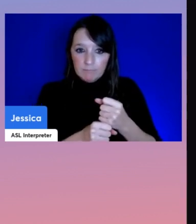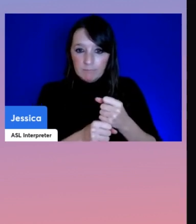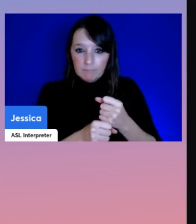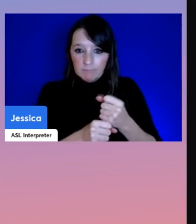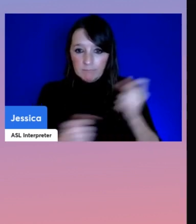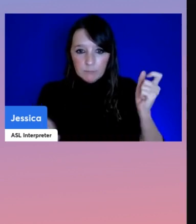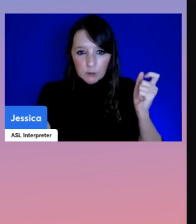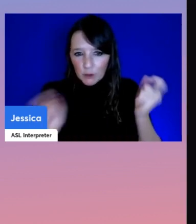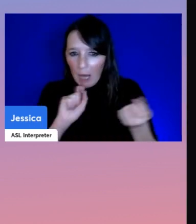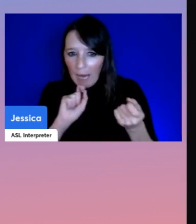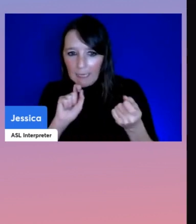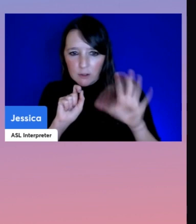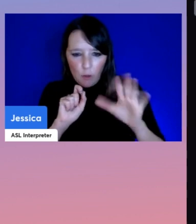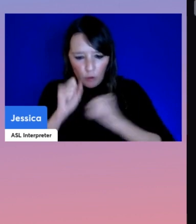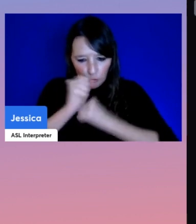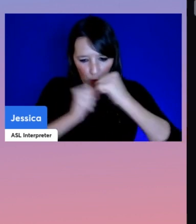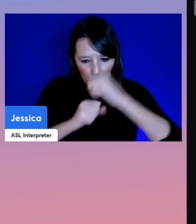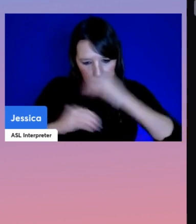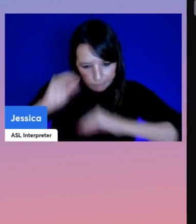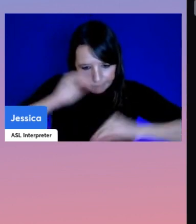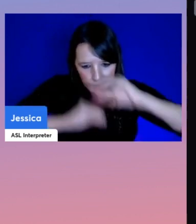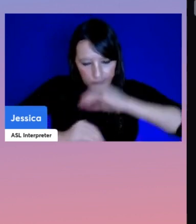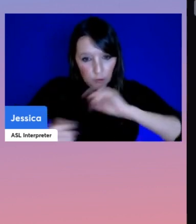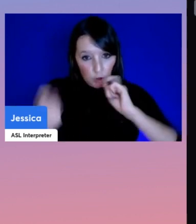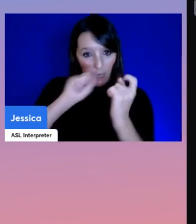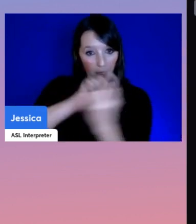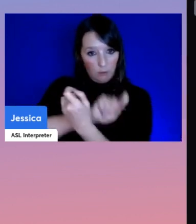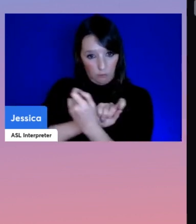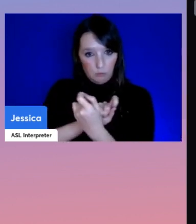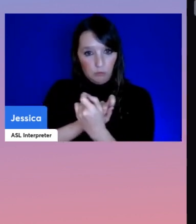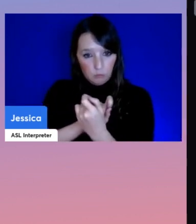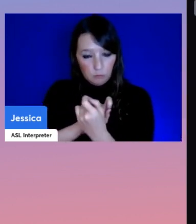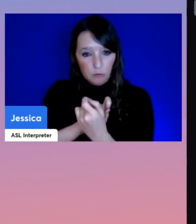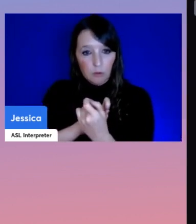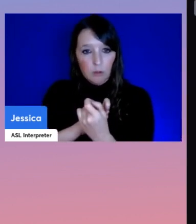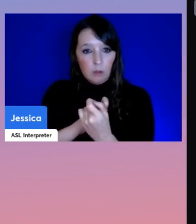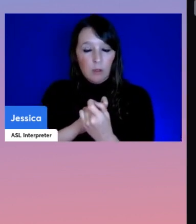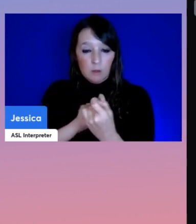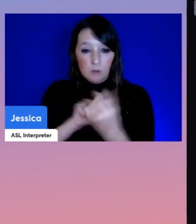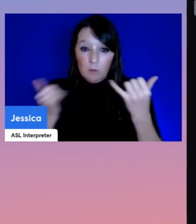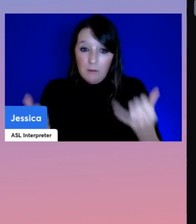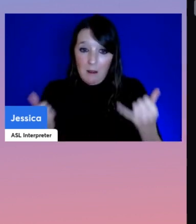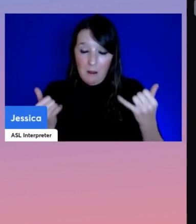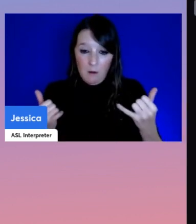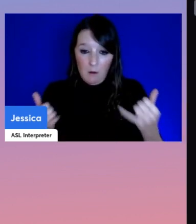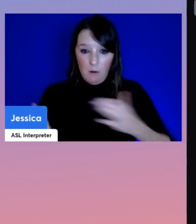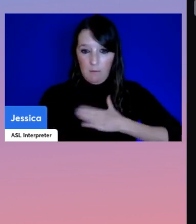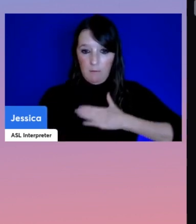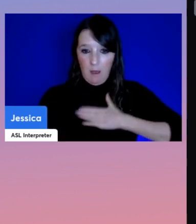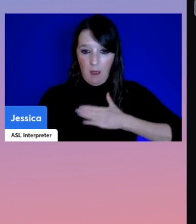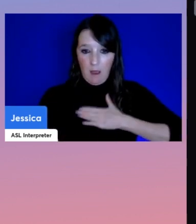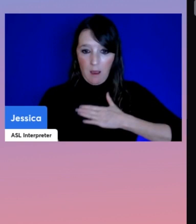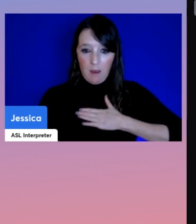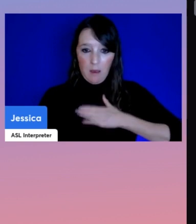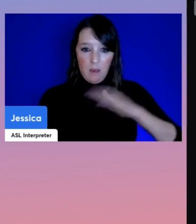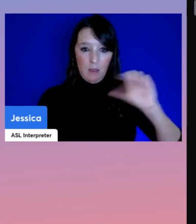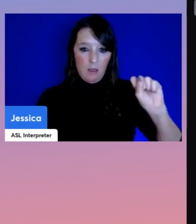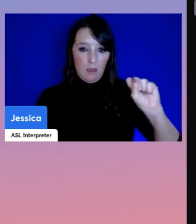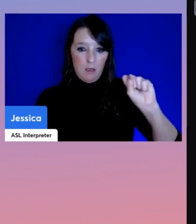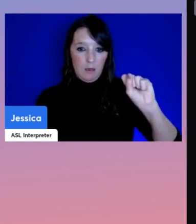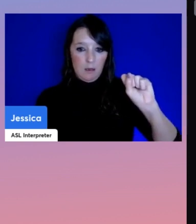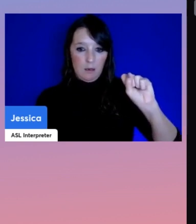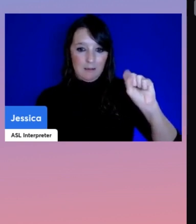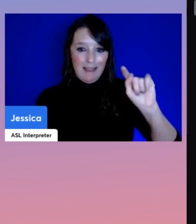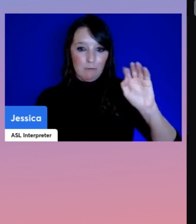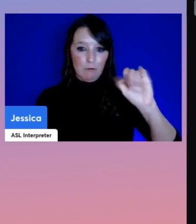change in their infrastructure. And we see that since I've connected my Sentinel policies